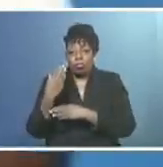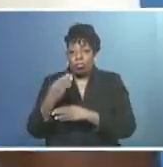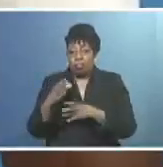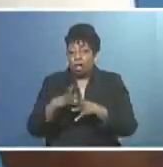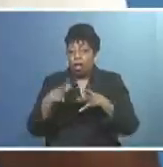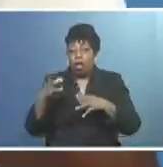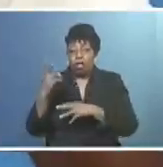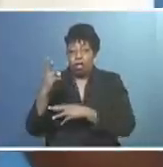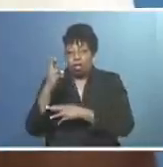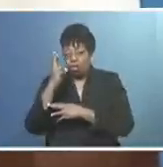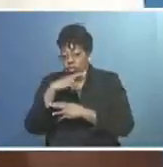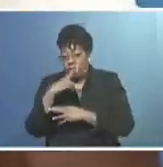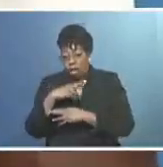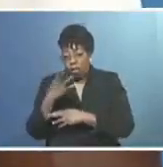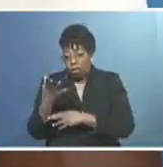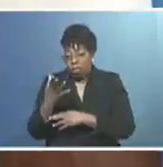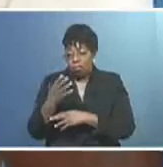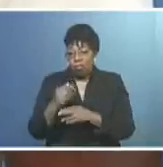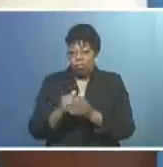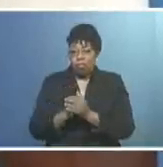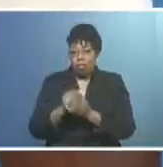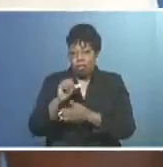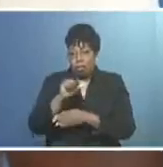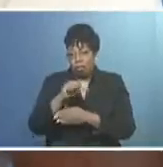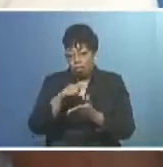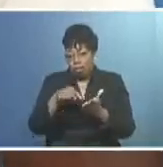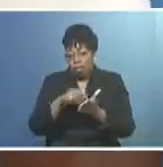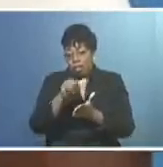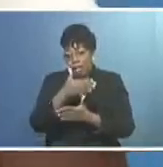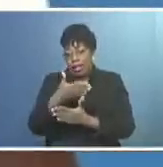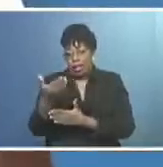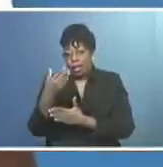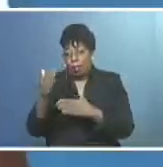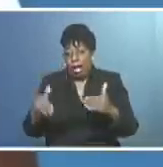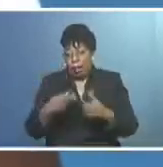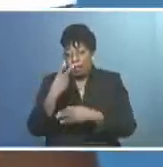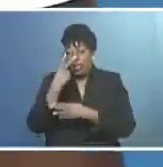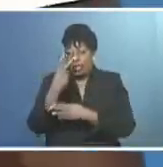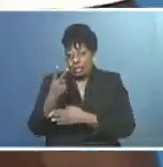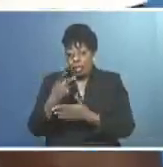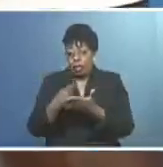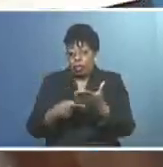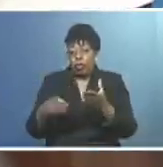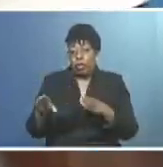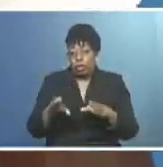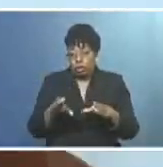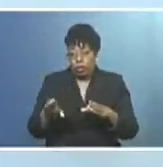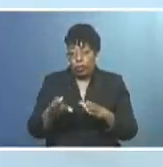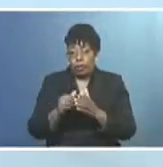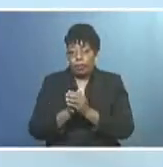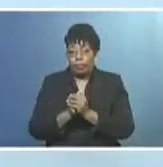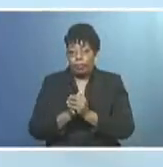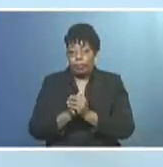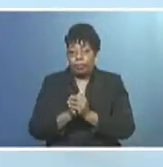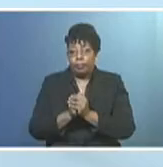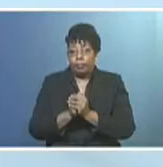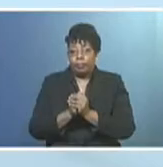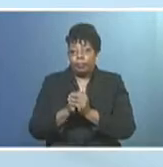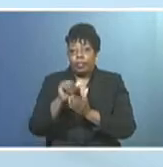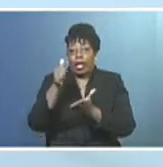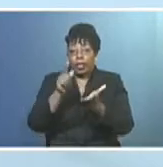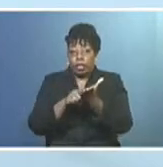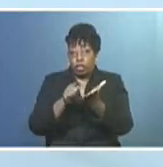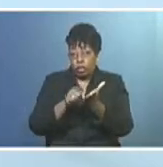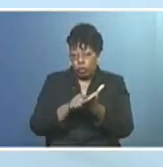rats and unwanted pets. So that's another thing that I'm glad to see him putting. In other